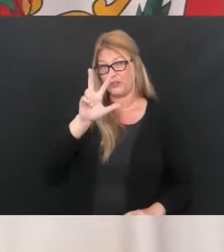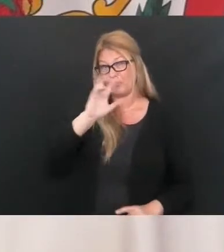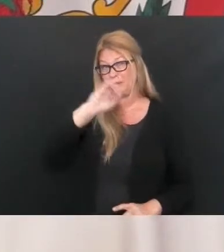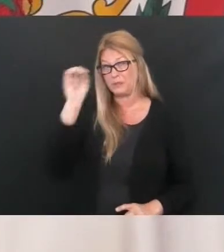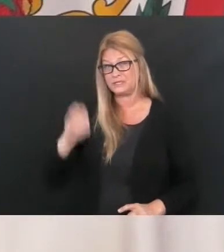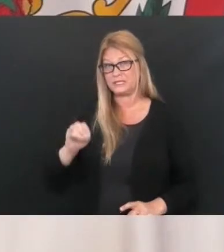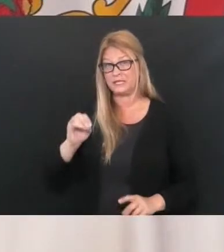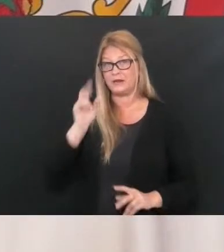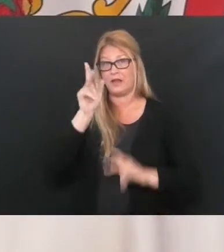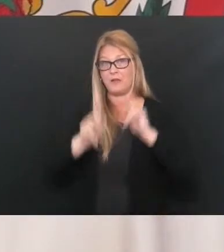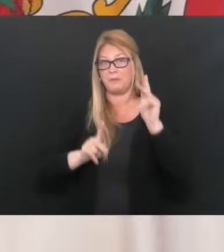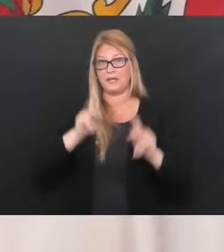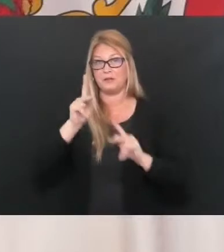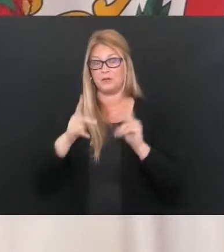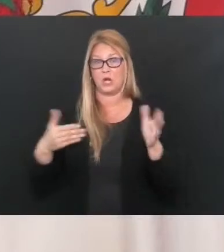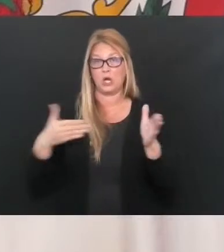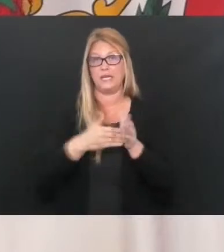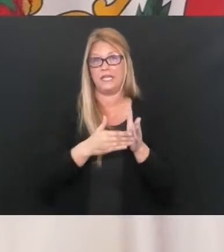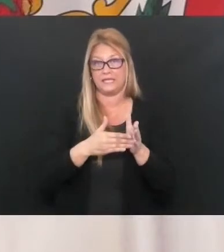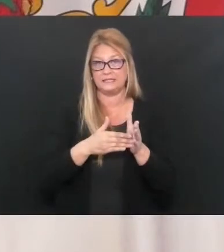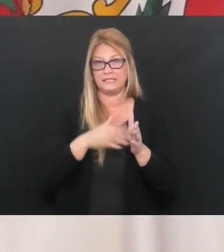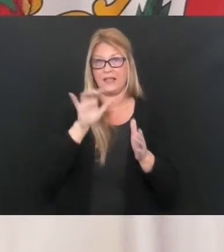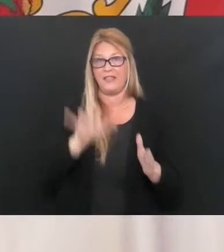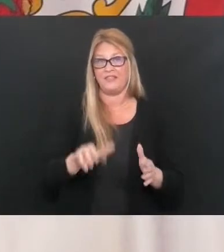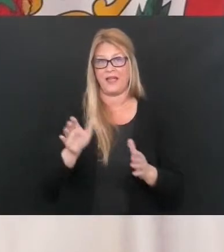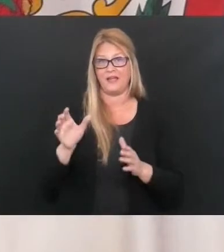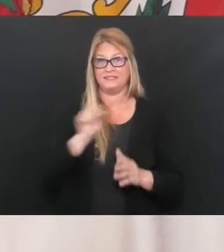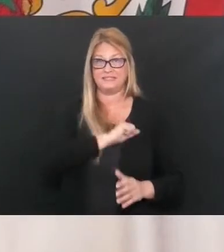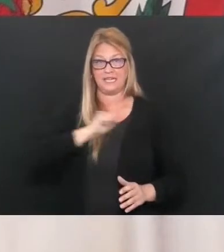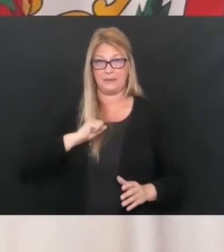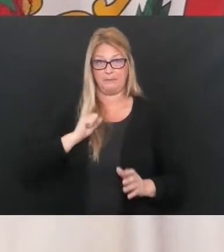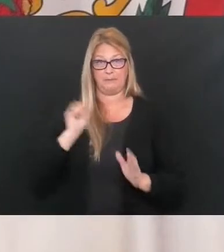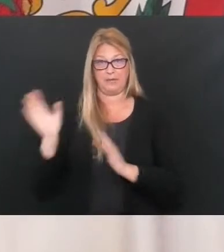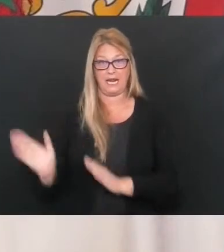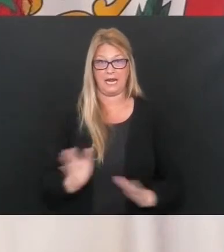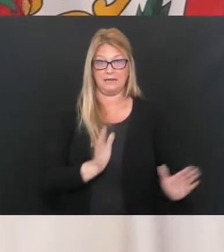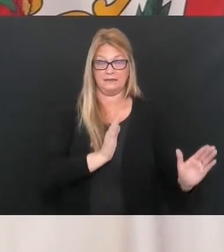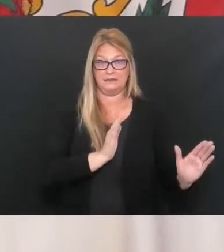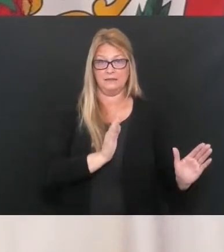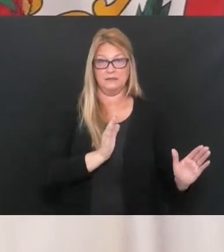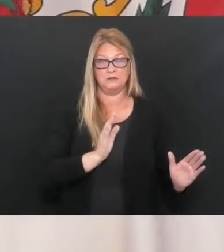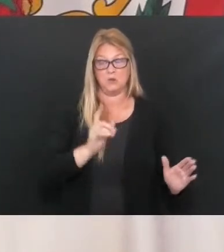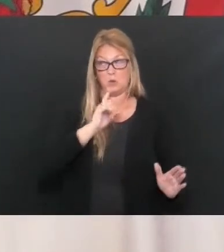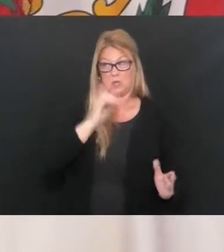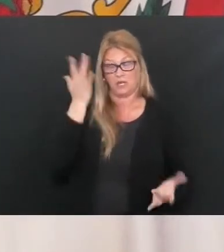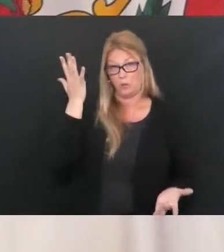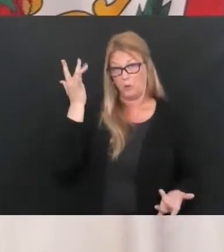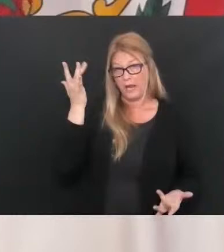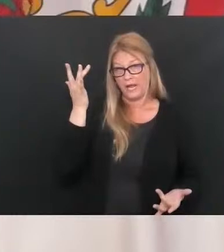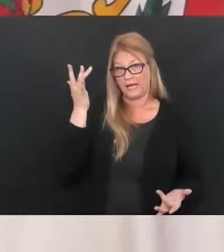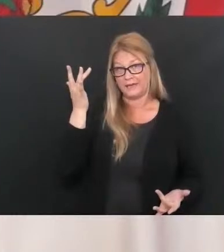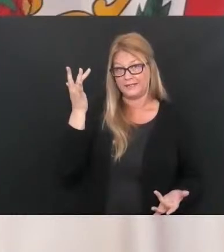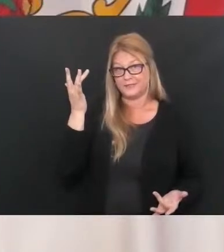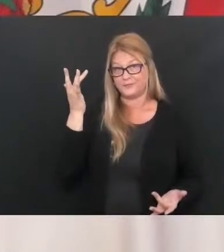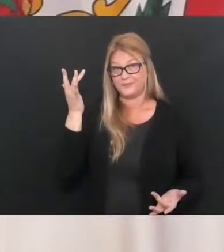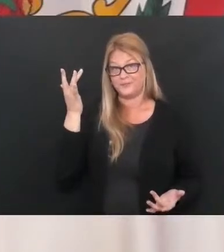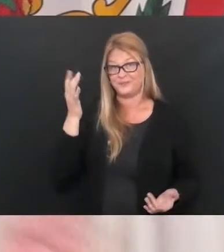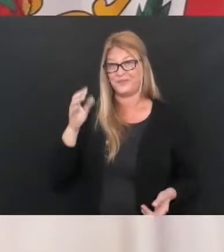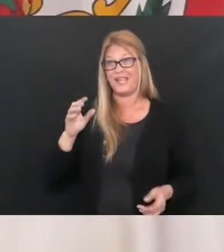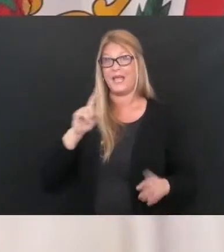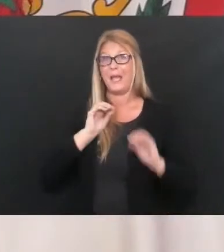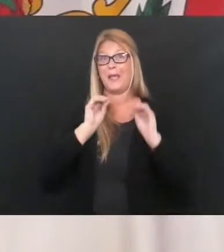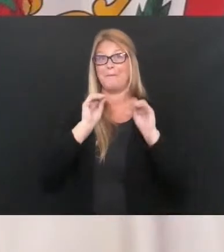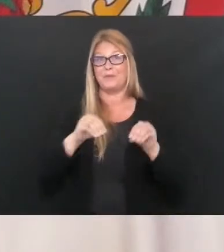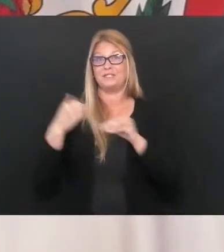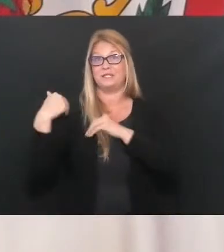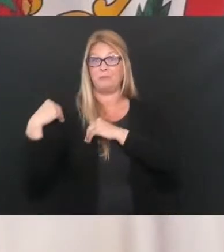people are against the Senate plan. Well, the reason they're against the Senate plan, I honestly believe it lays unduly the